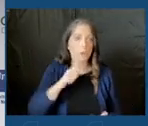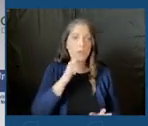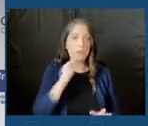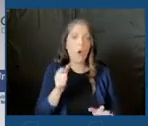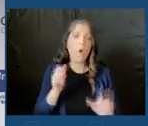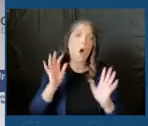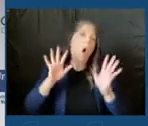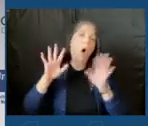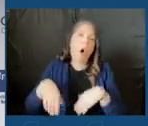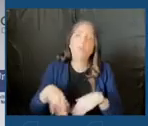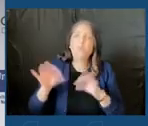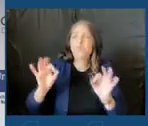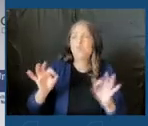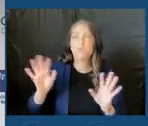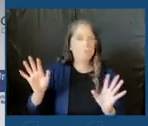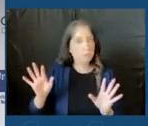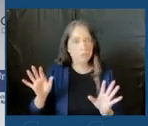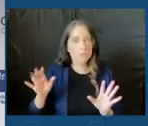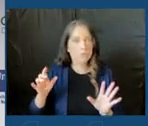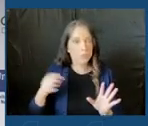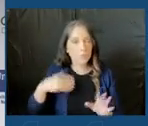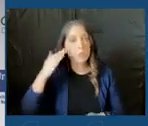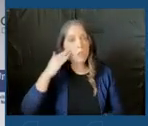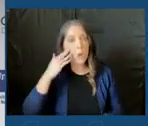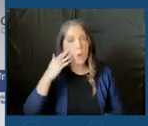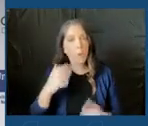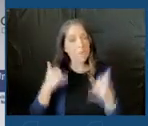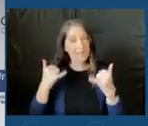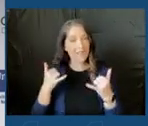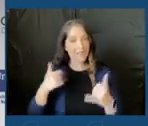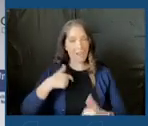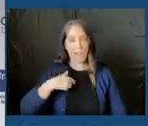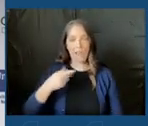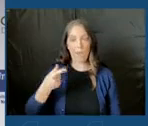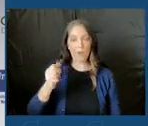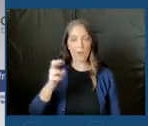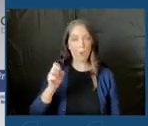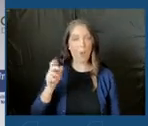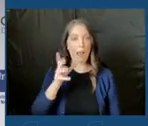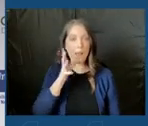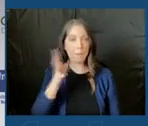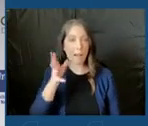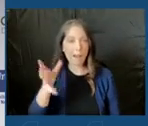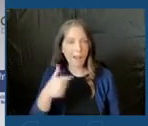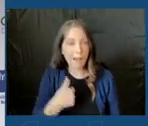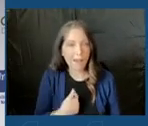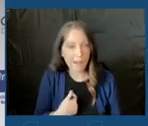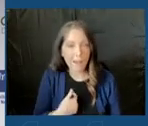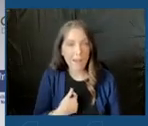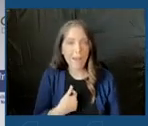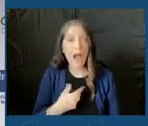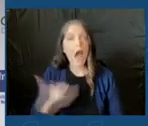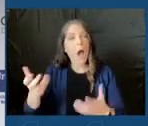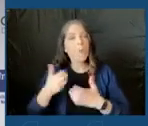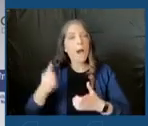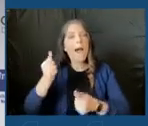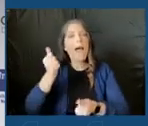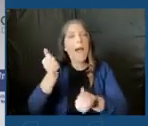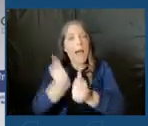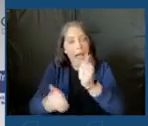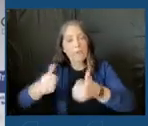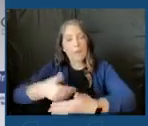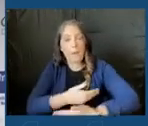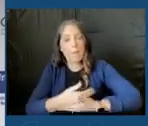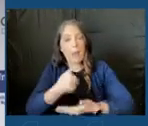But I will not rest as now a grandmother until I know that every baby born has a good, healthy start in life, and that